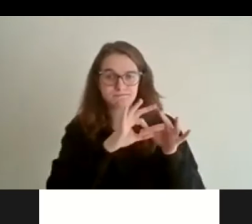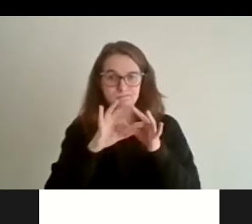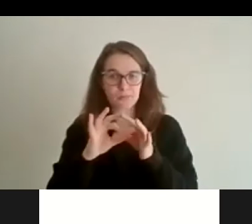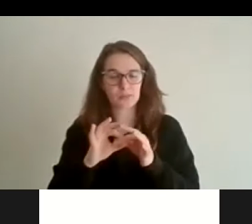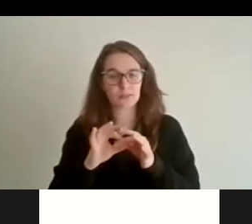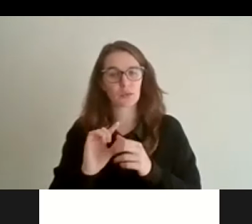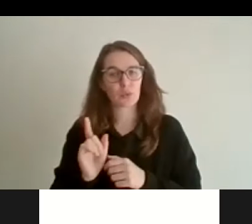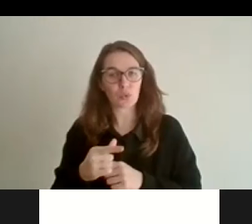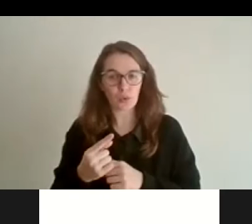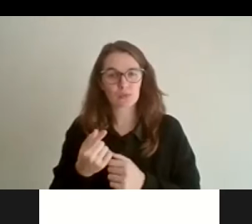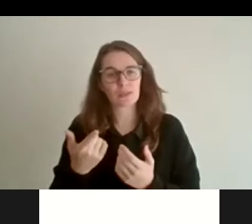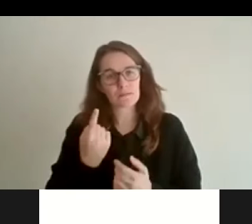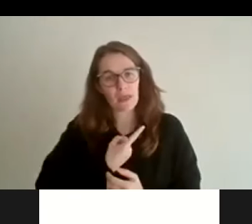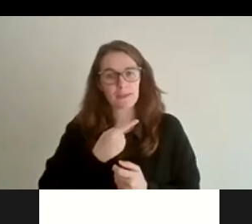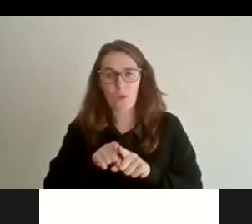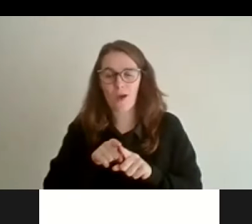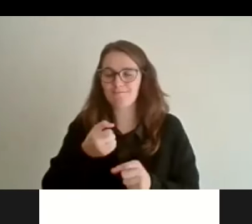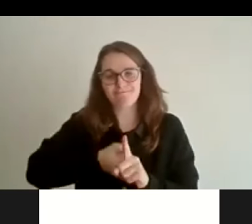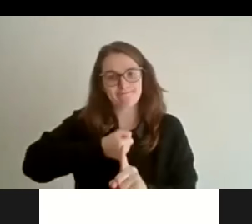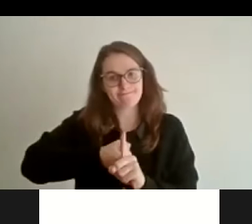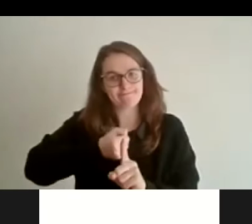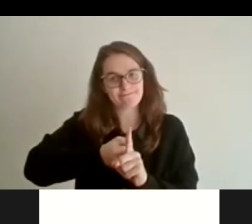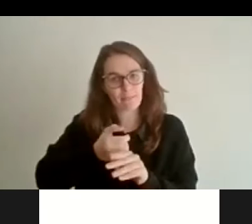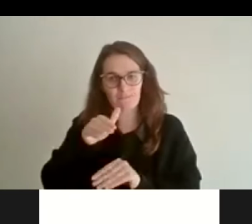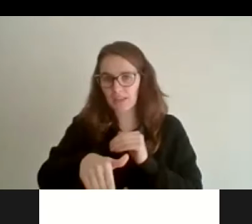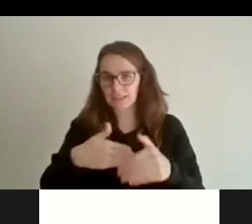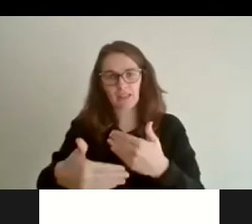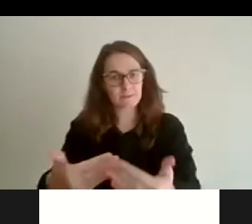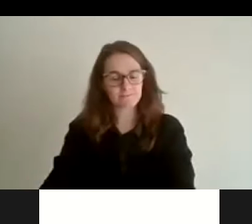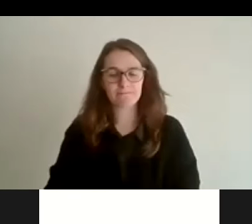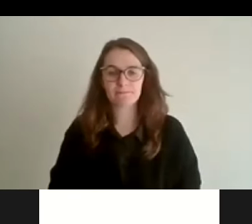to take a step further.